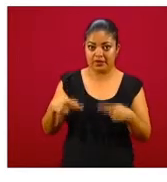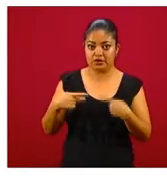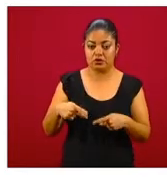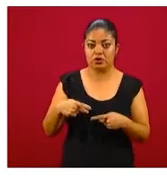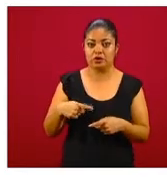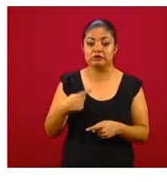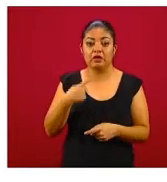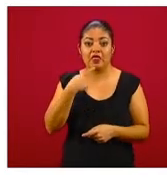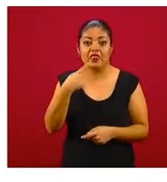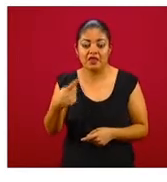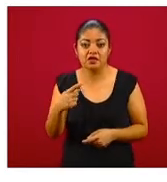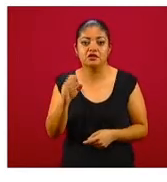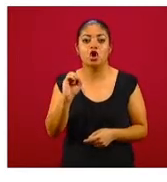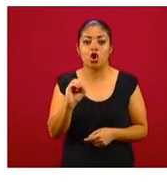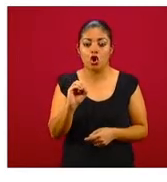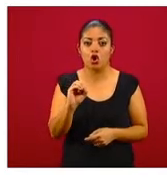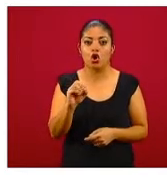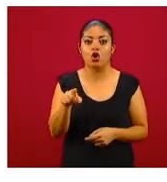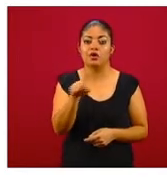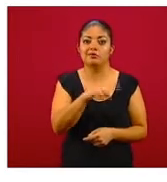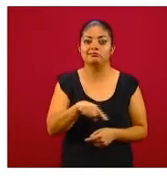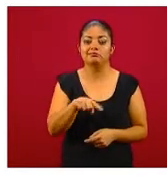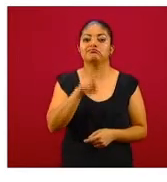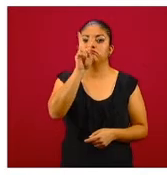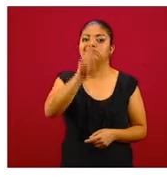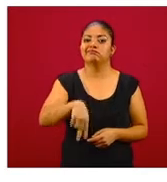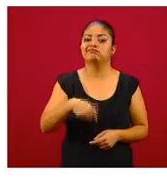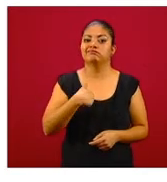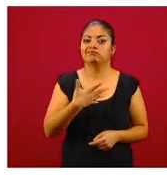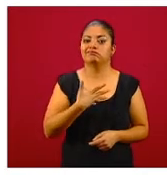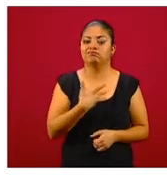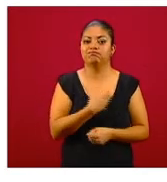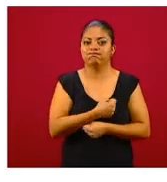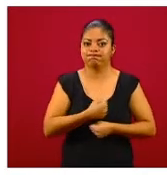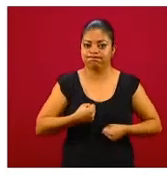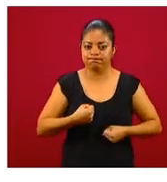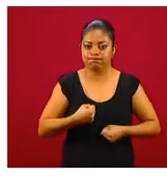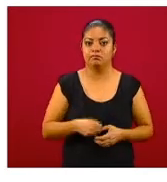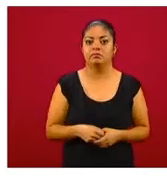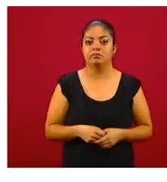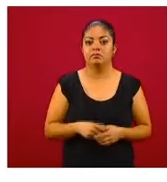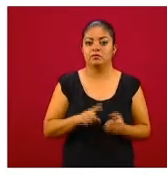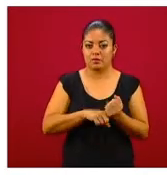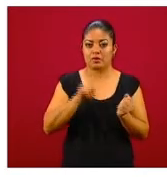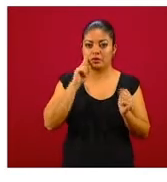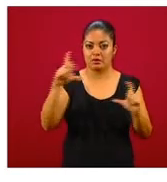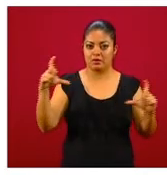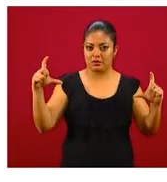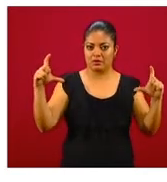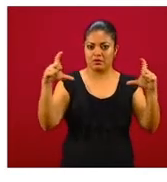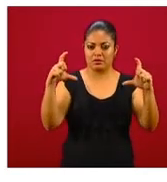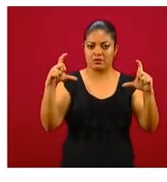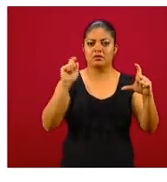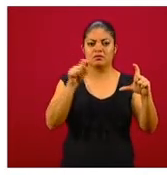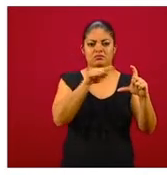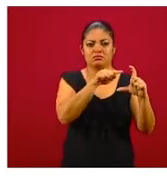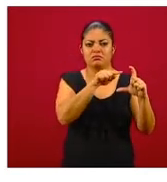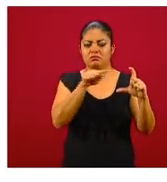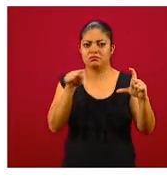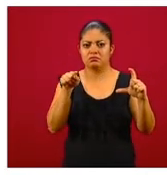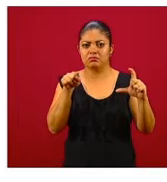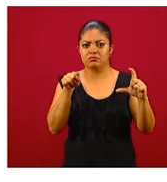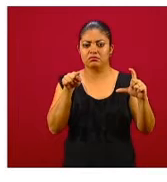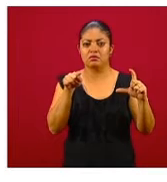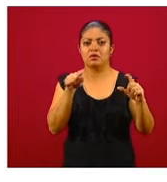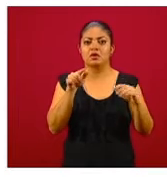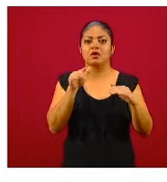o people have refieren said that vivir con they obesidad. are Lo que obese, está 30% entre of them. paréntesis es el This dato